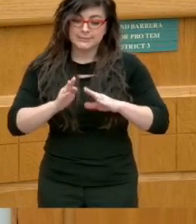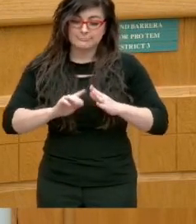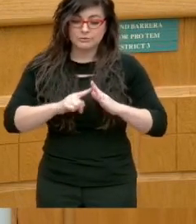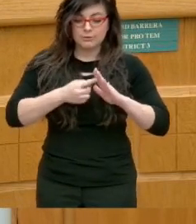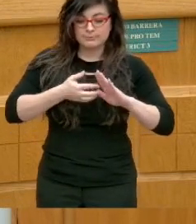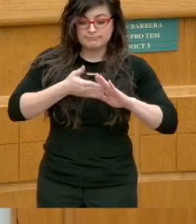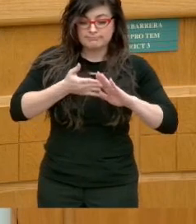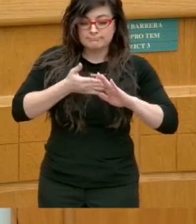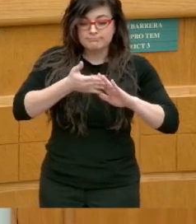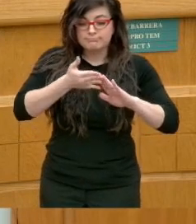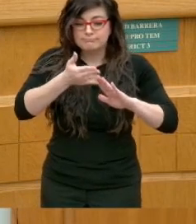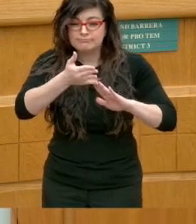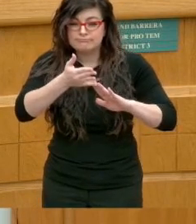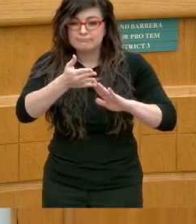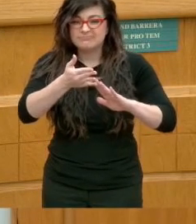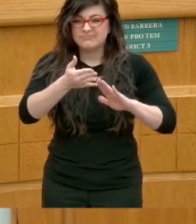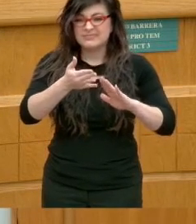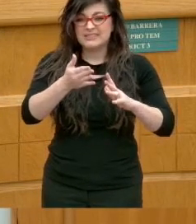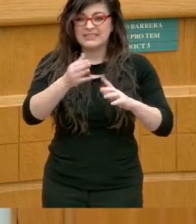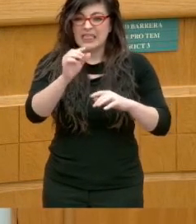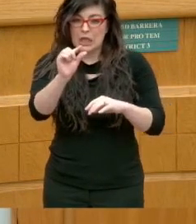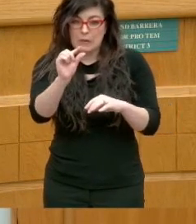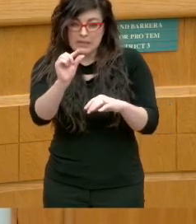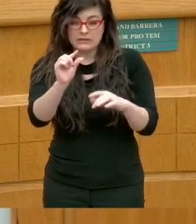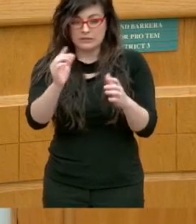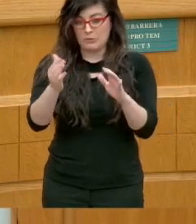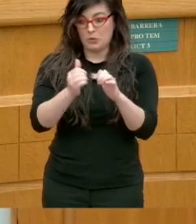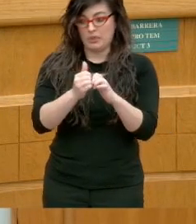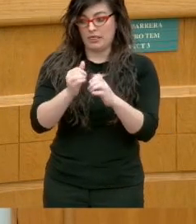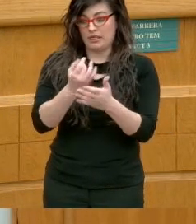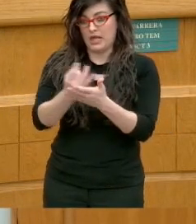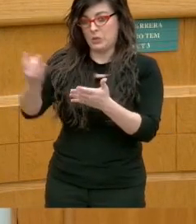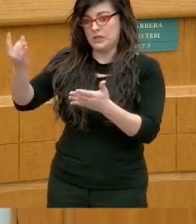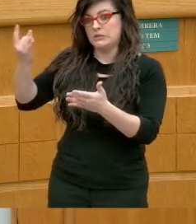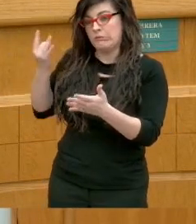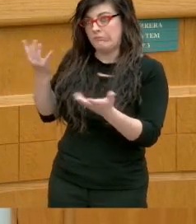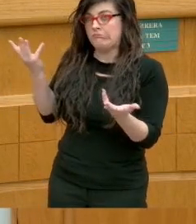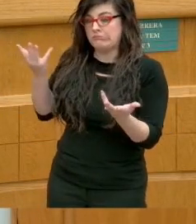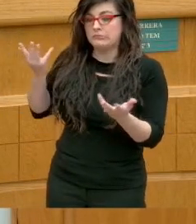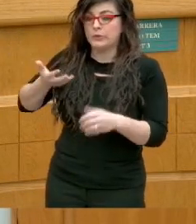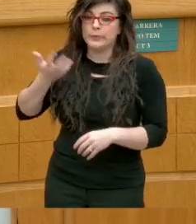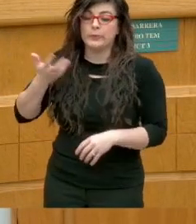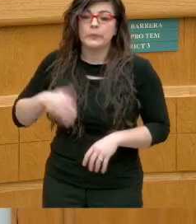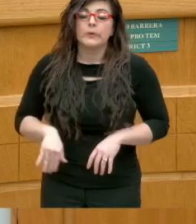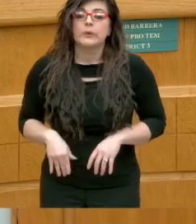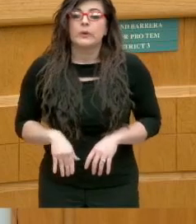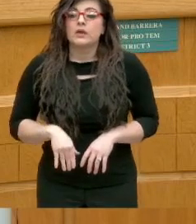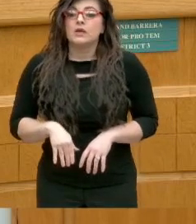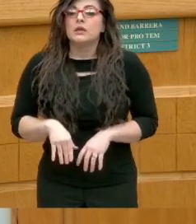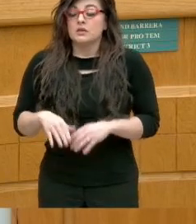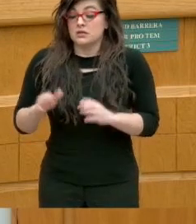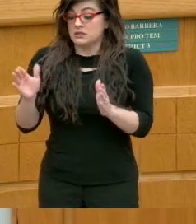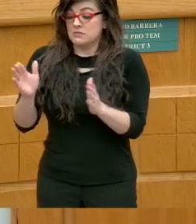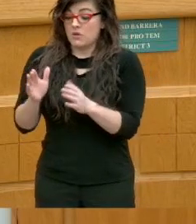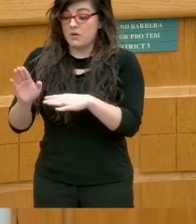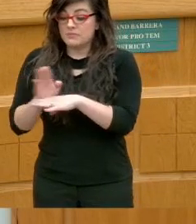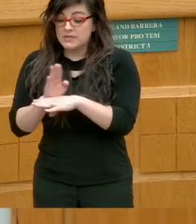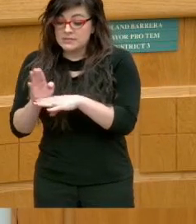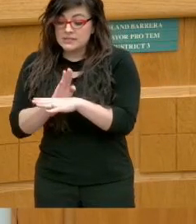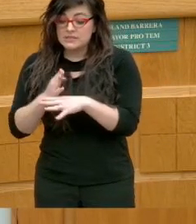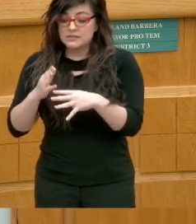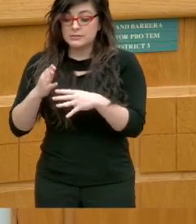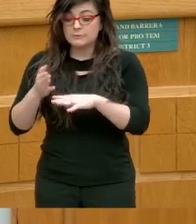about 8 weeks ago. And just a couple of quick reminders on some of the small business recovery loan